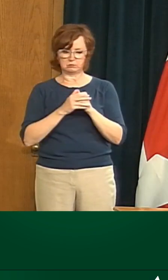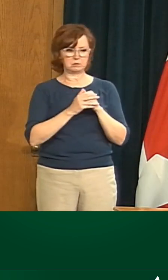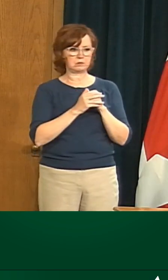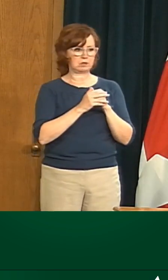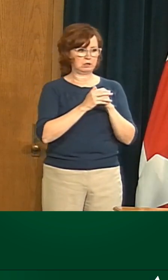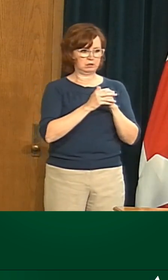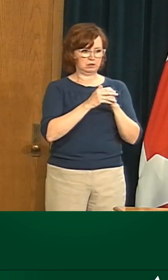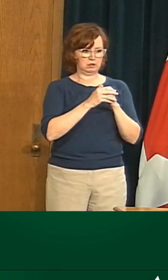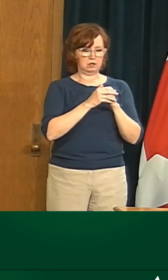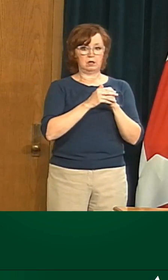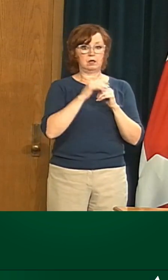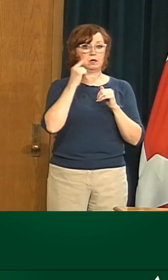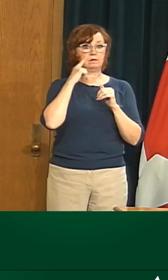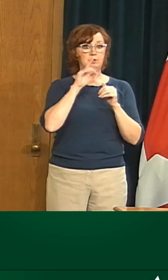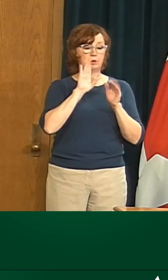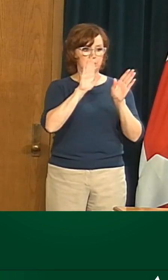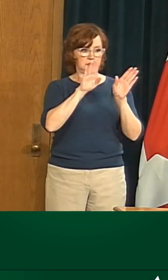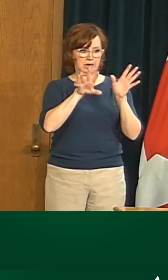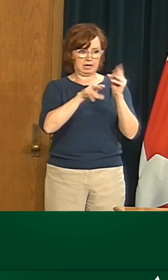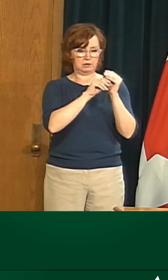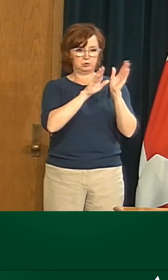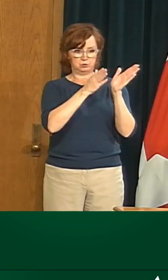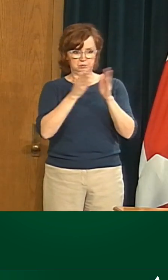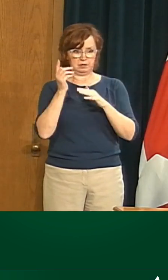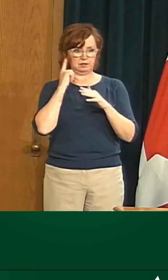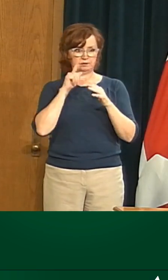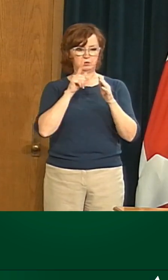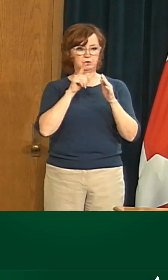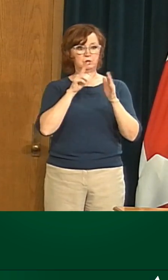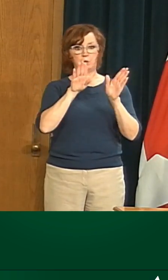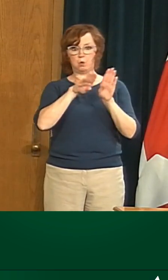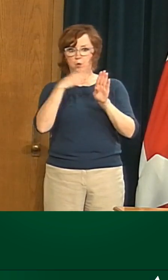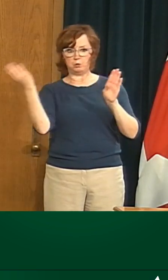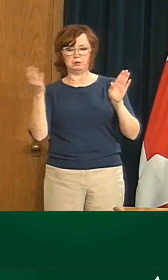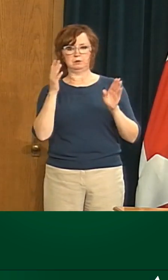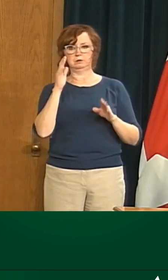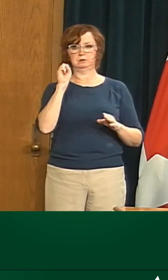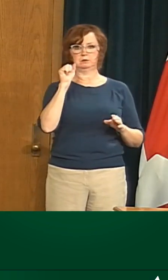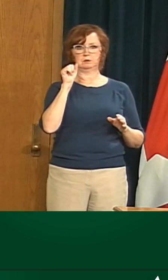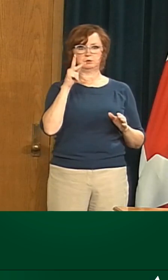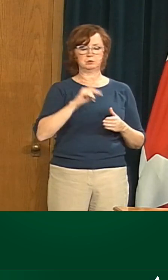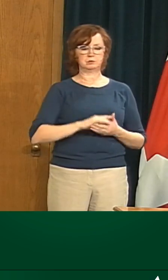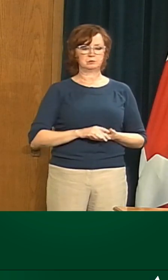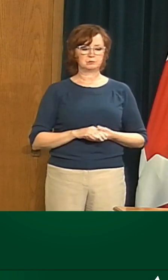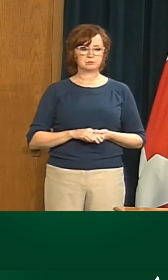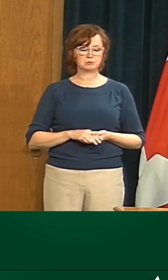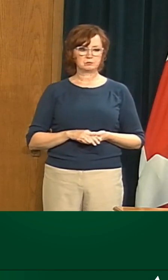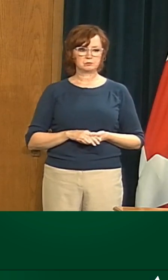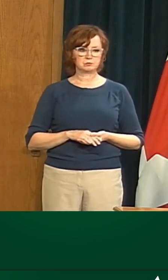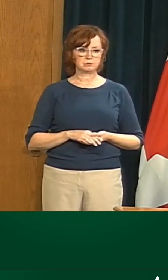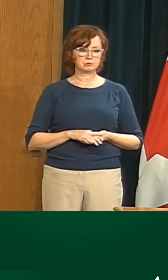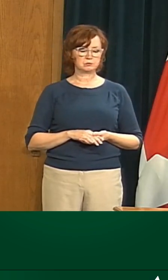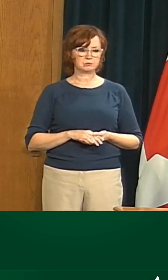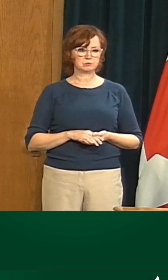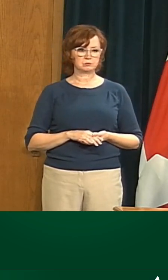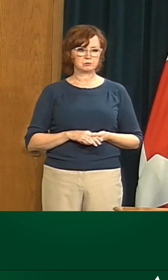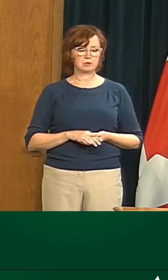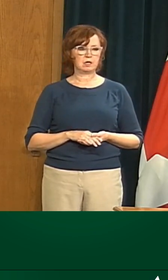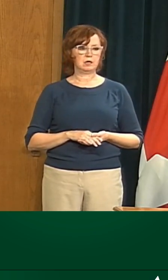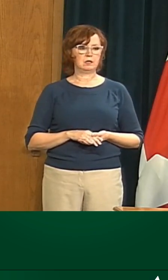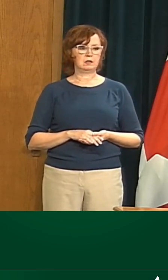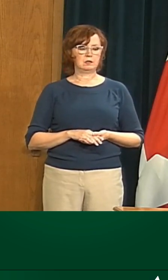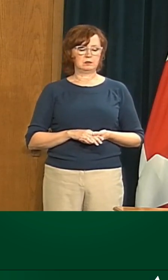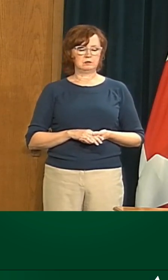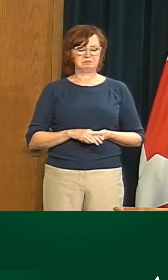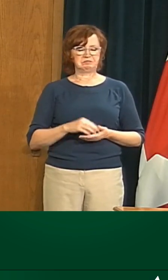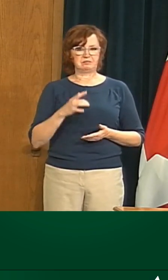plan. And before we even begin with that, we need to understand that we will see, whether we move forward with these phases or not, we will see